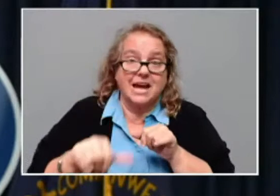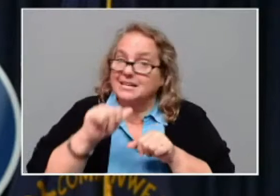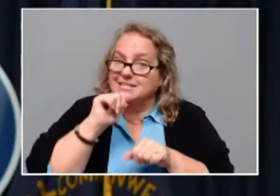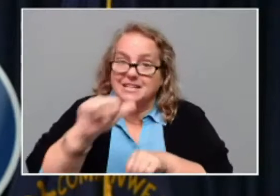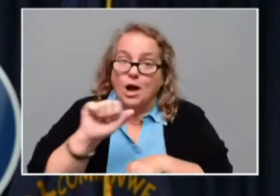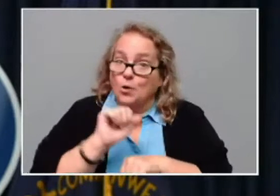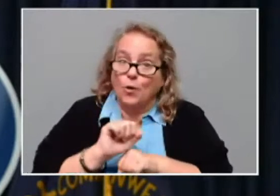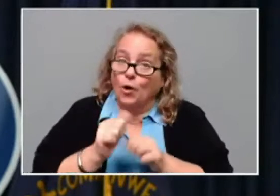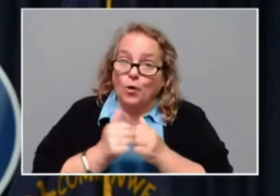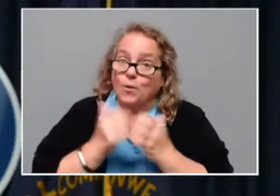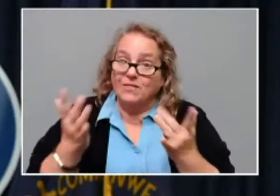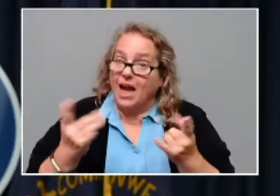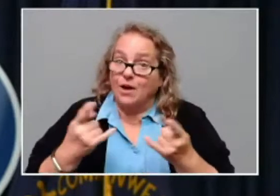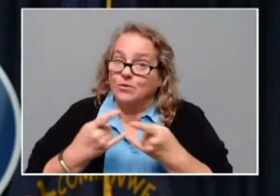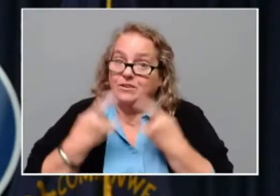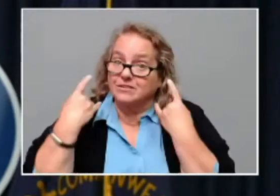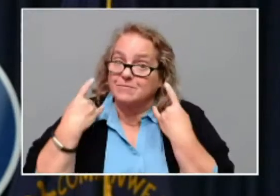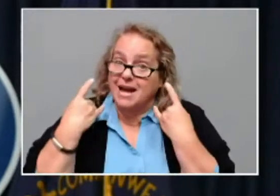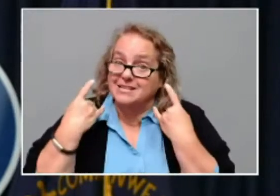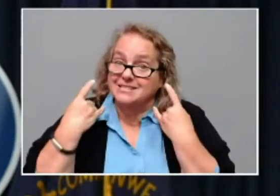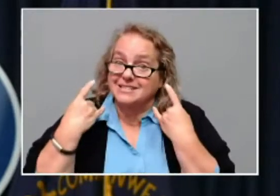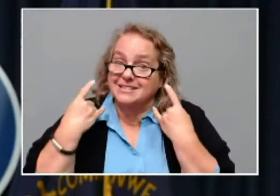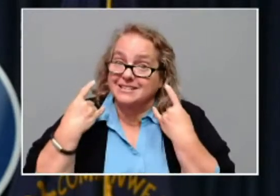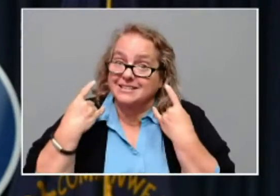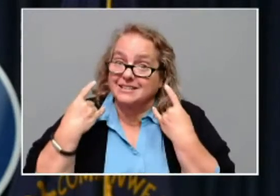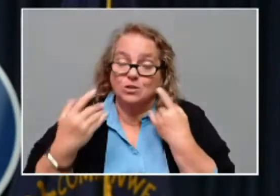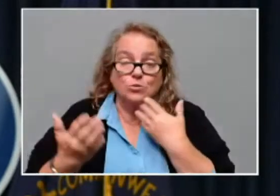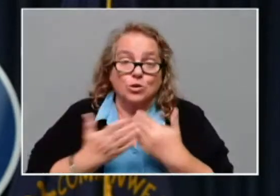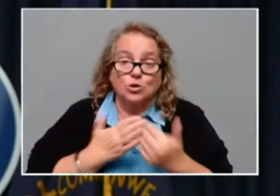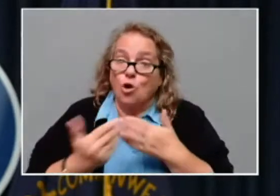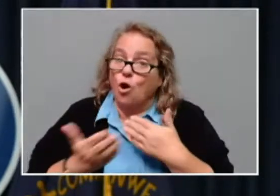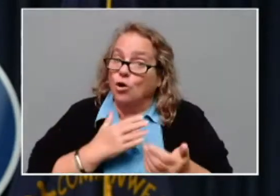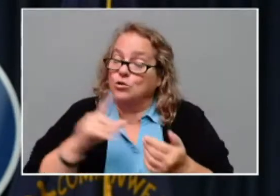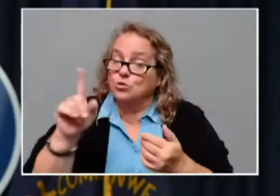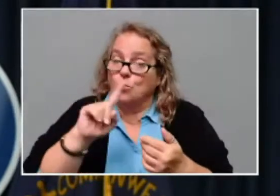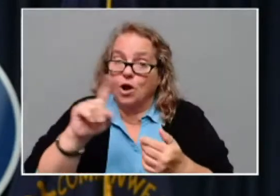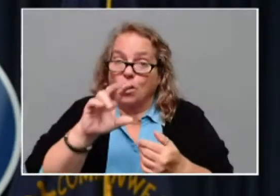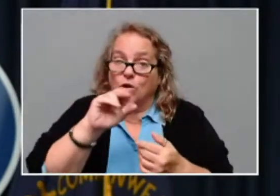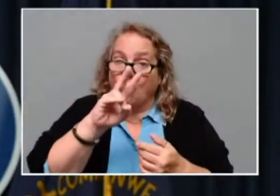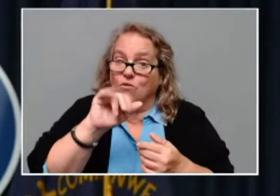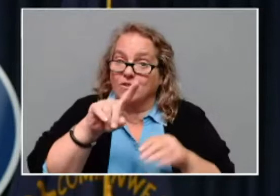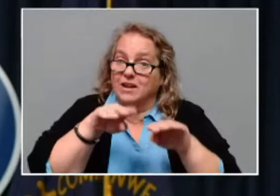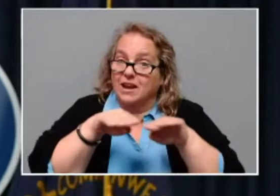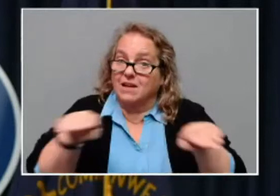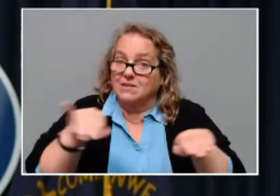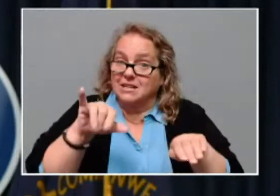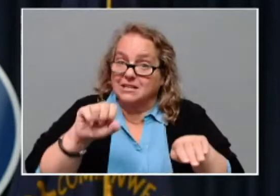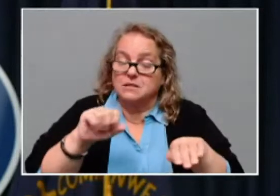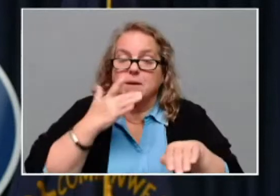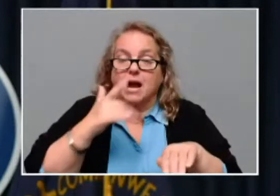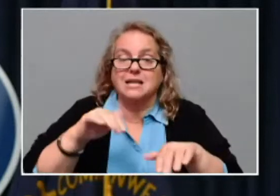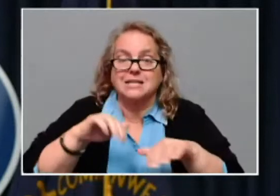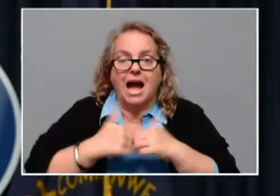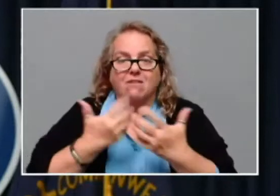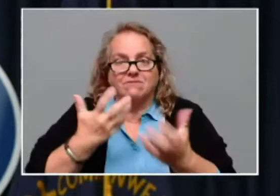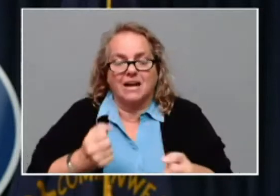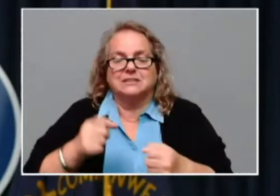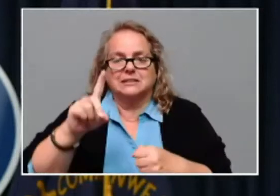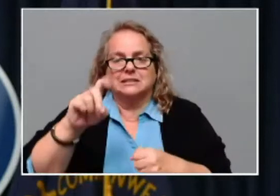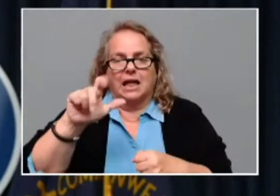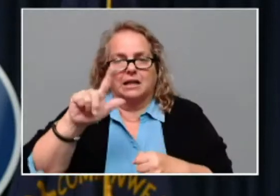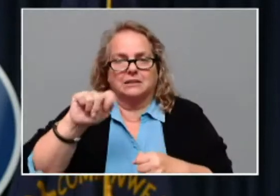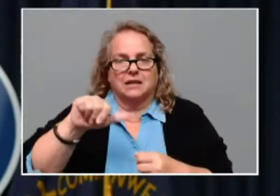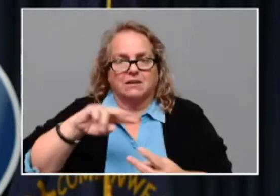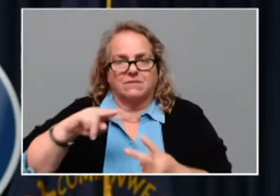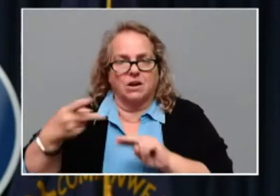is regardless of where the COVID level is because of how quickly the Delta variant can spread. Michael Payne, last